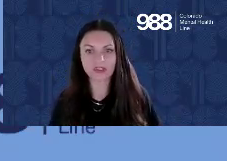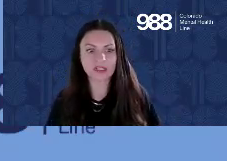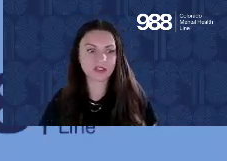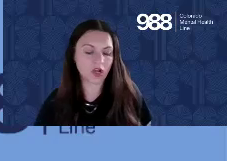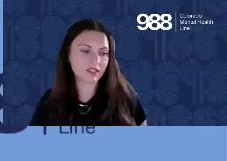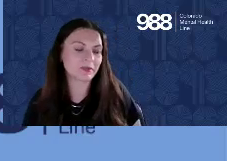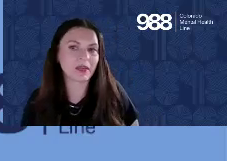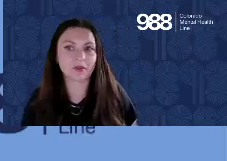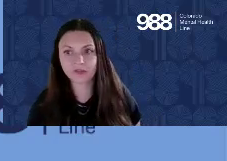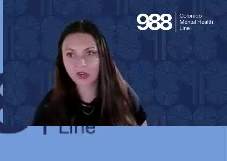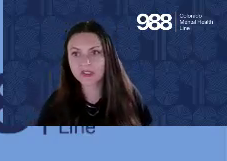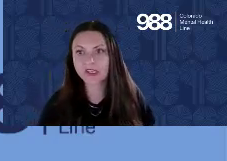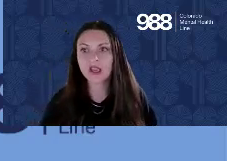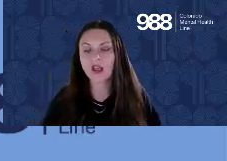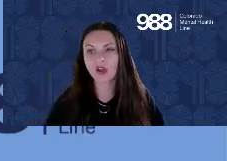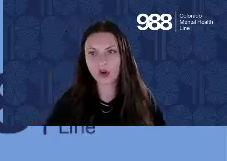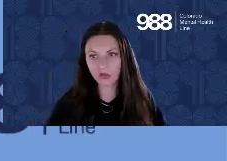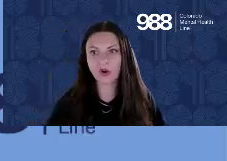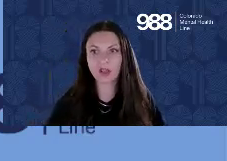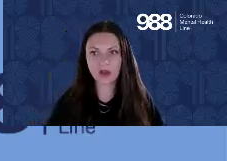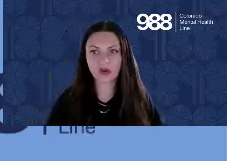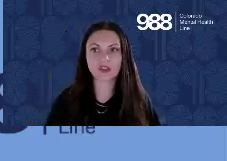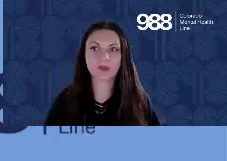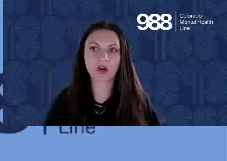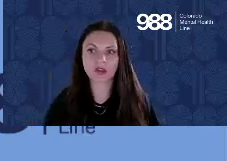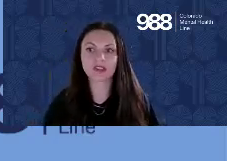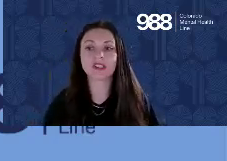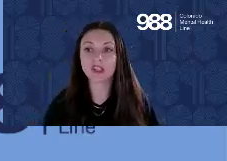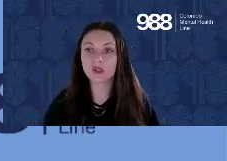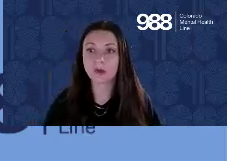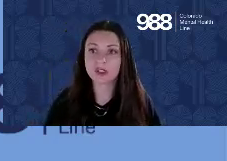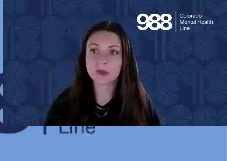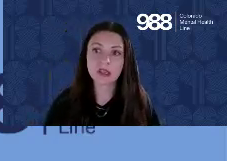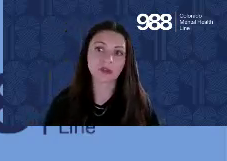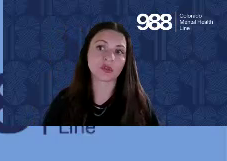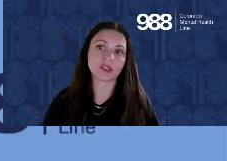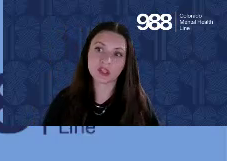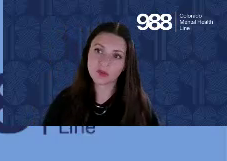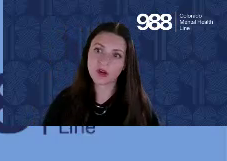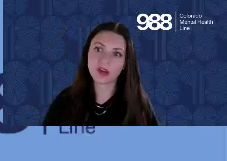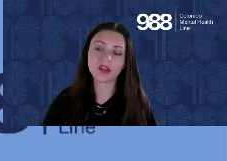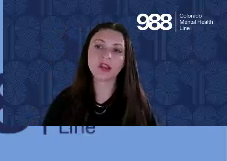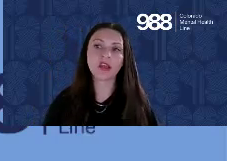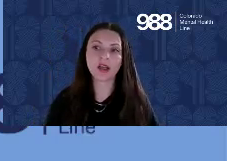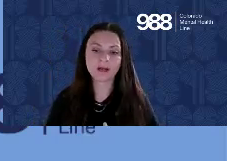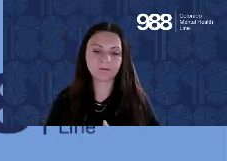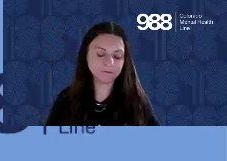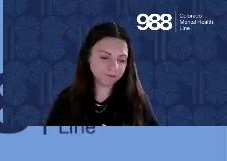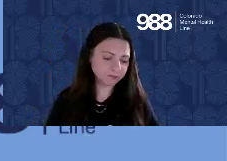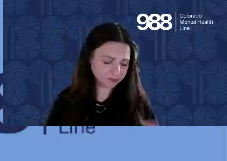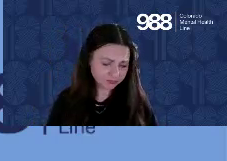over services on September 1st. Currently, Rocky Mountain Crisis Partners is continuing to participate through a transition period